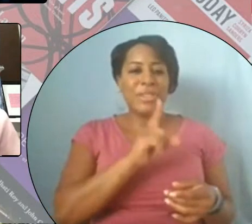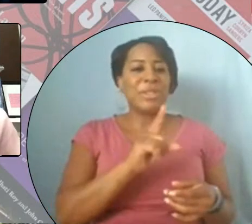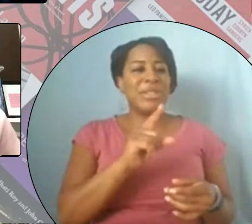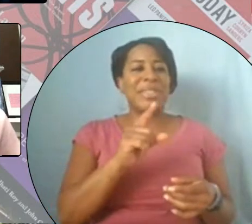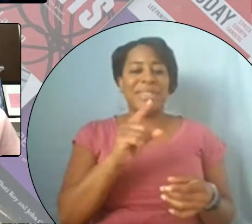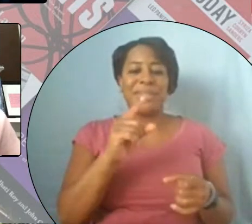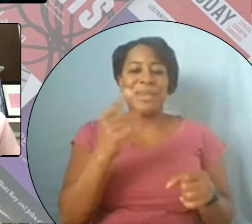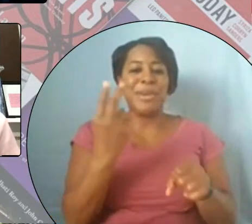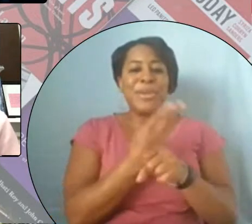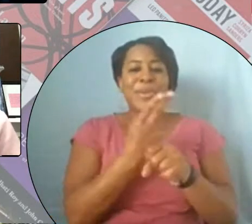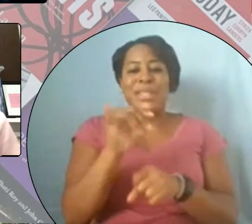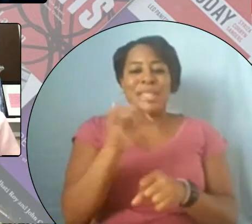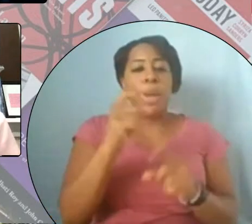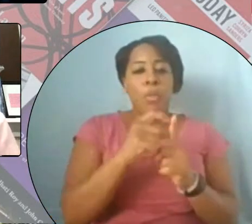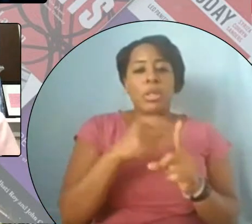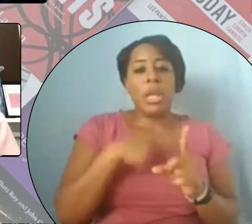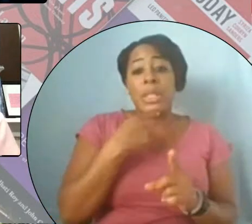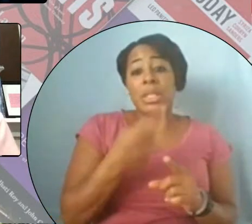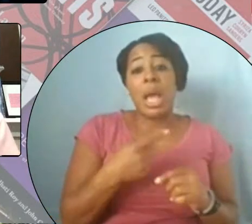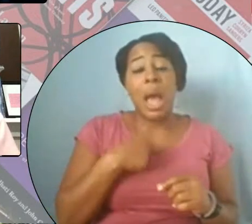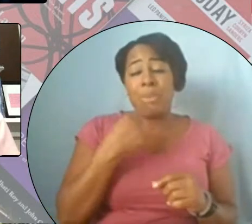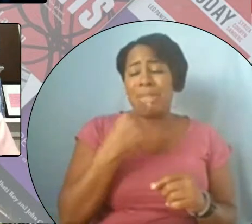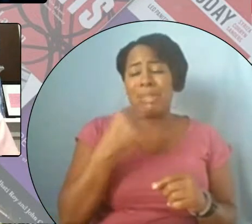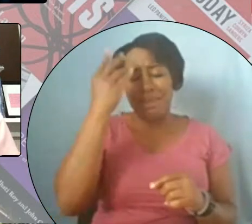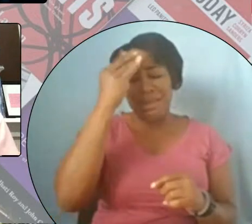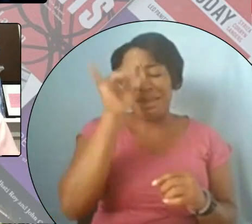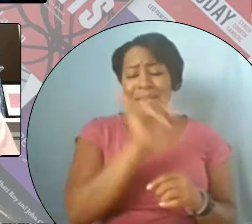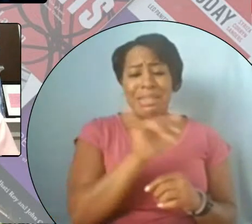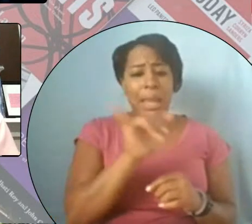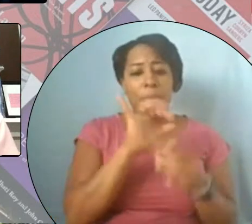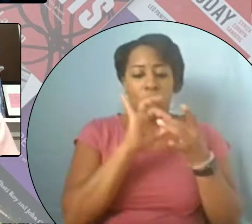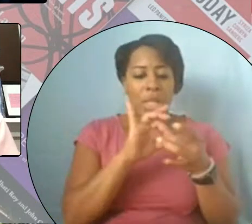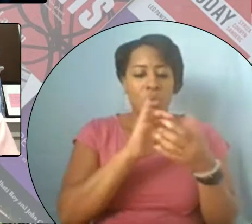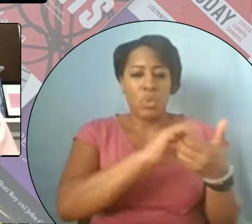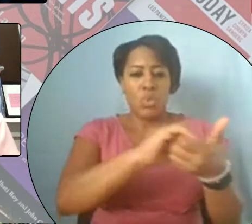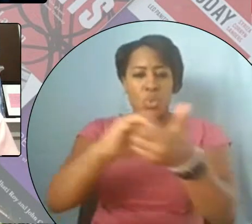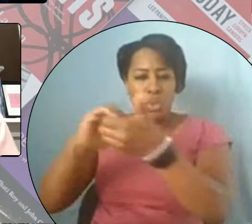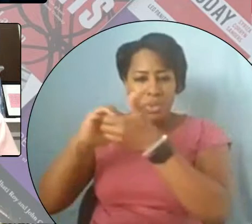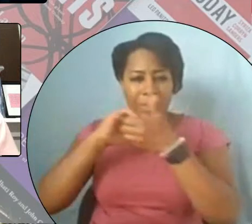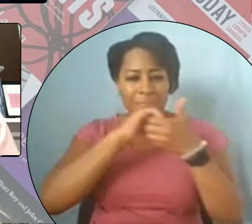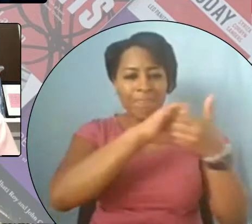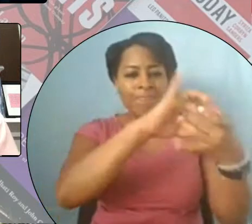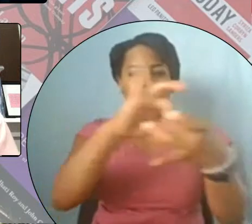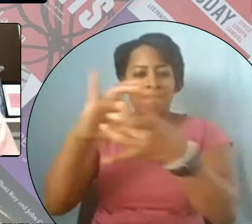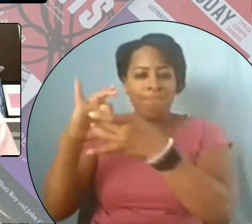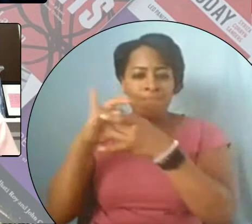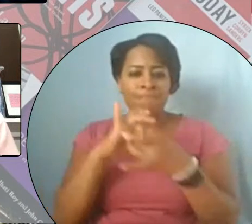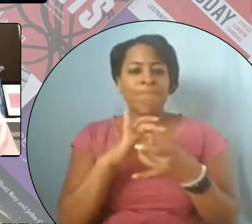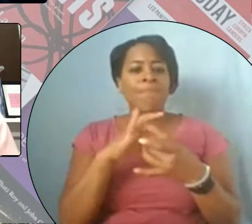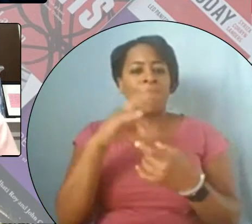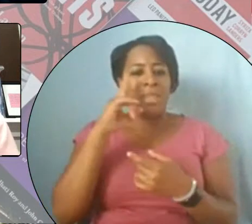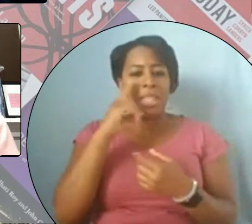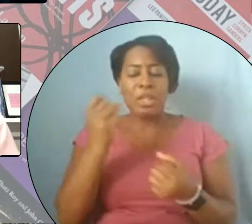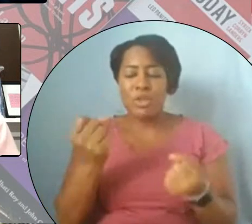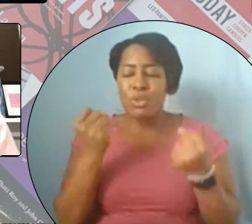mouth, because this is exactly what I was thinking in terms of solidarity. I think that so many people